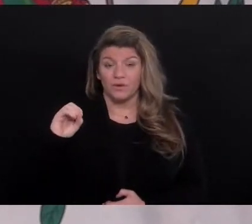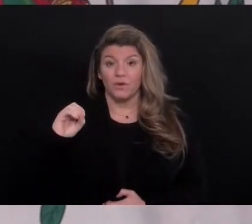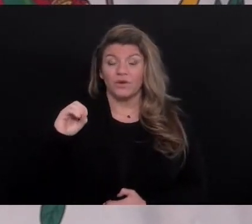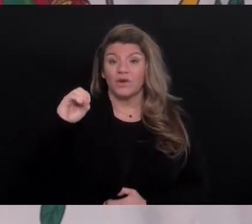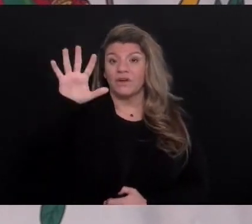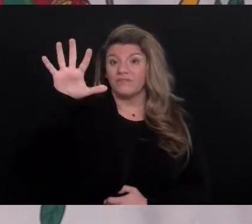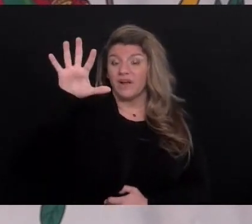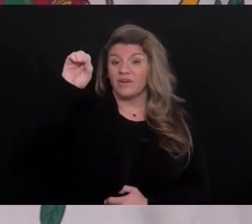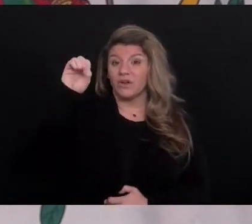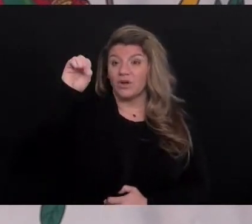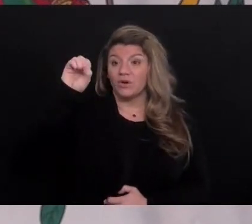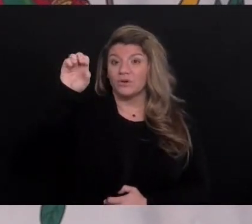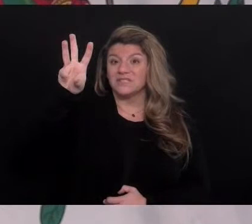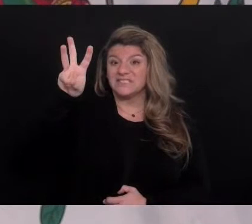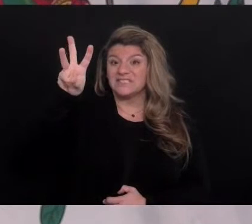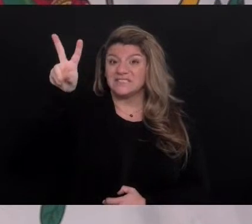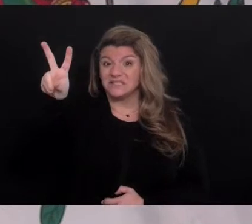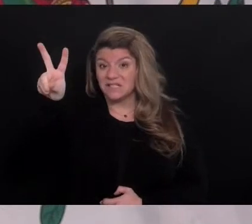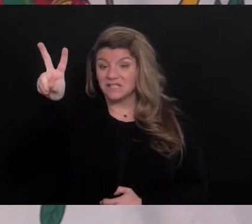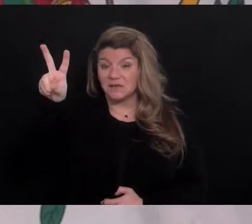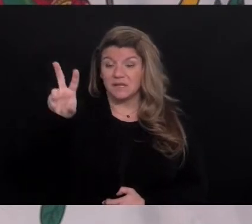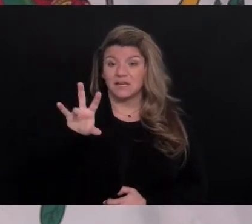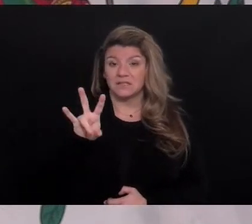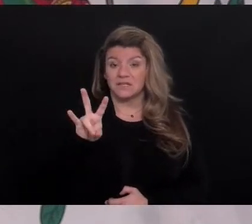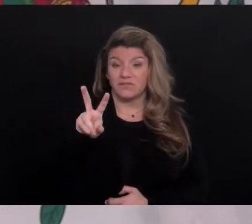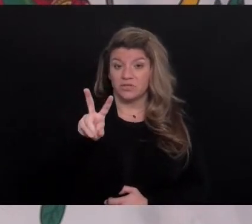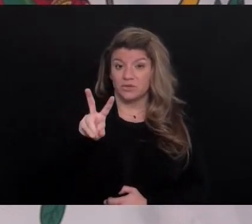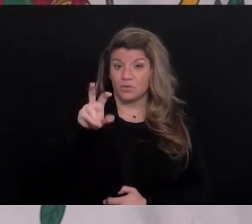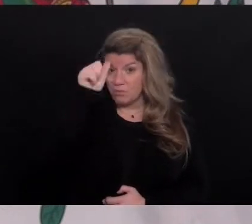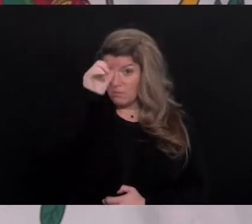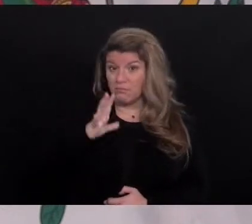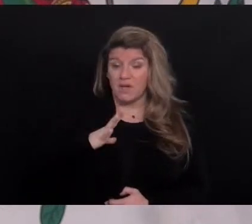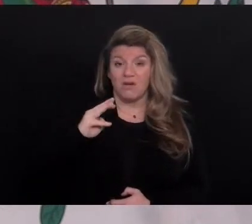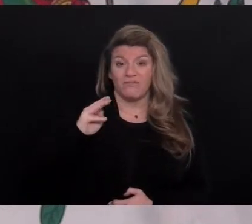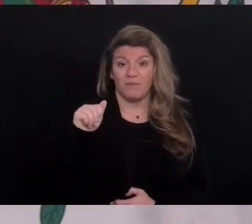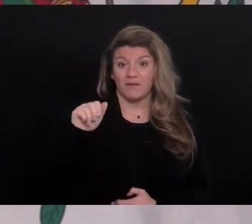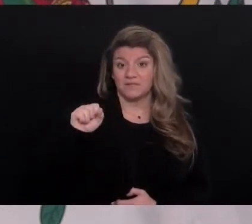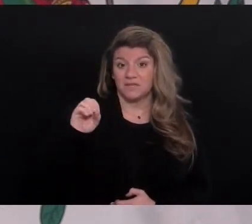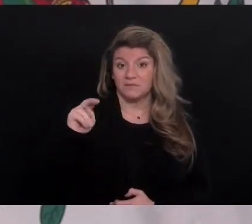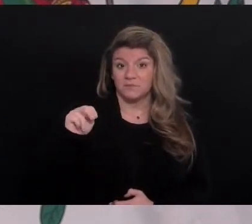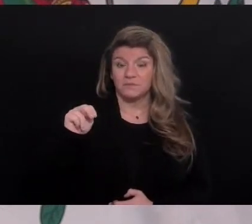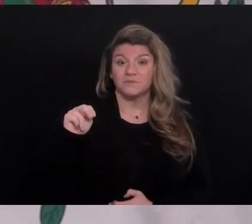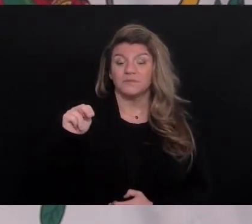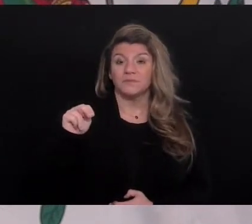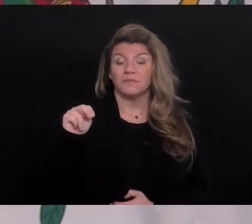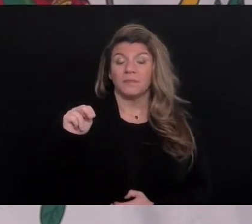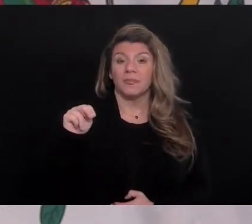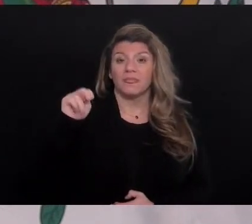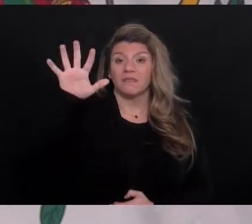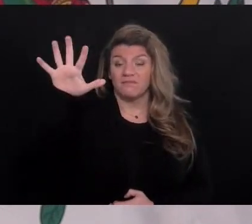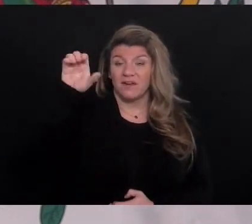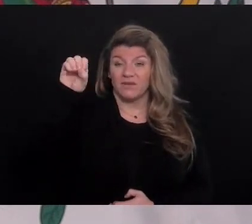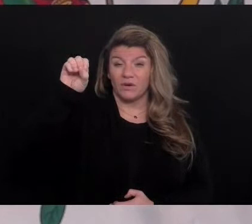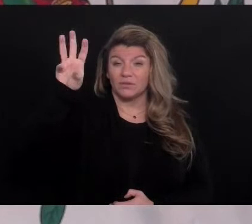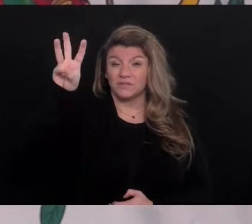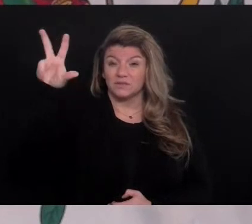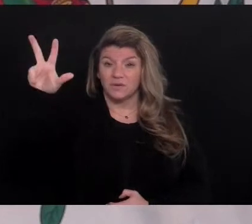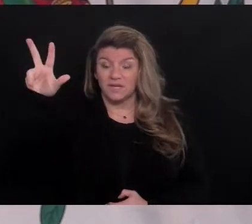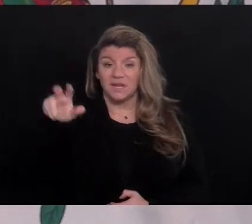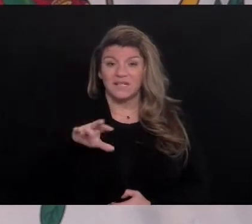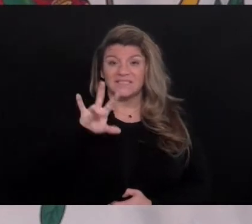The 5,062nd is a 72-year-old male from Mason County. The 5,063rd